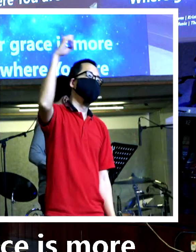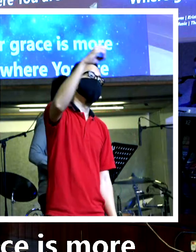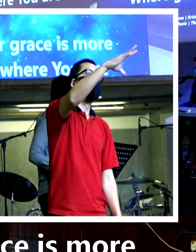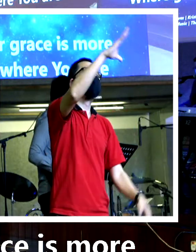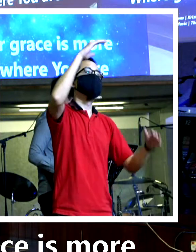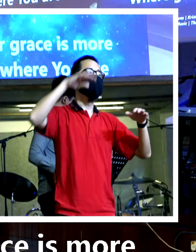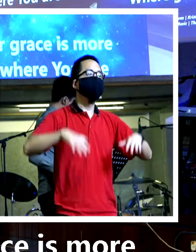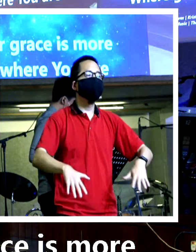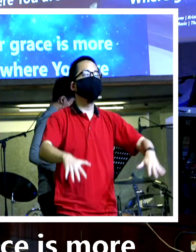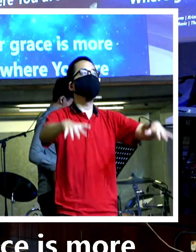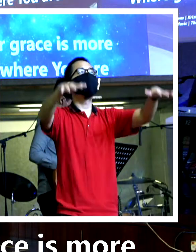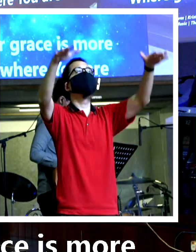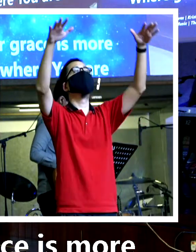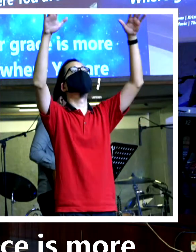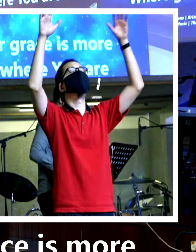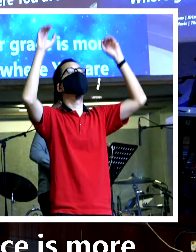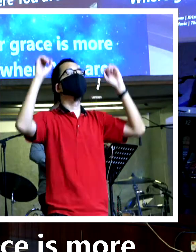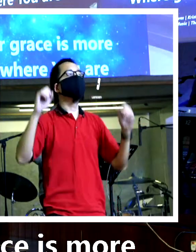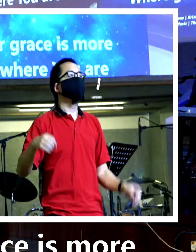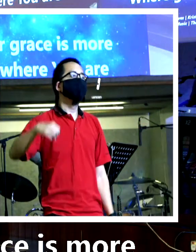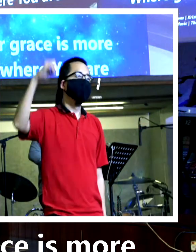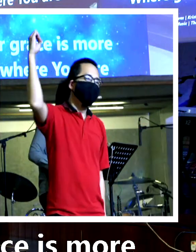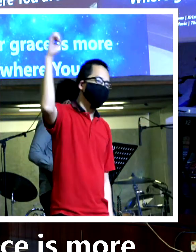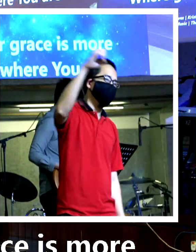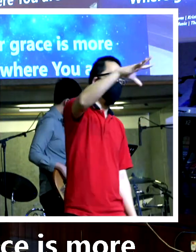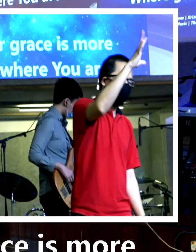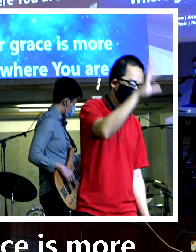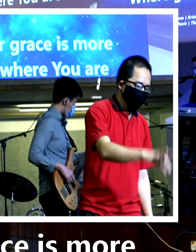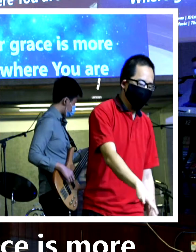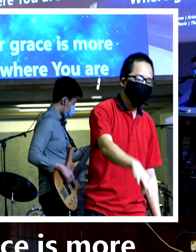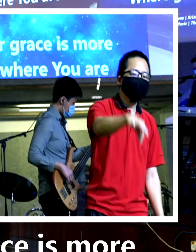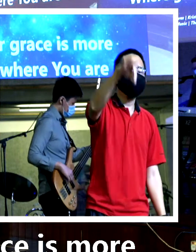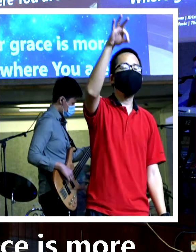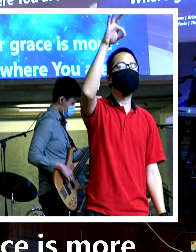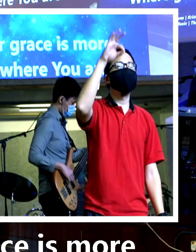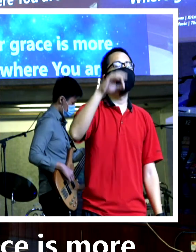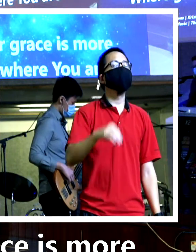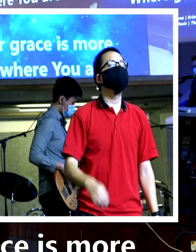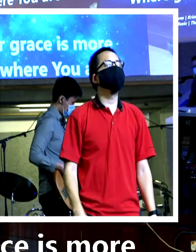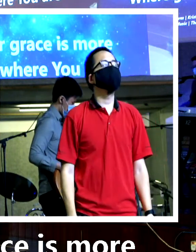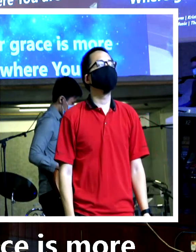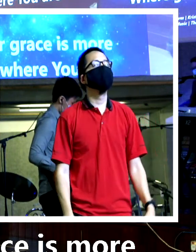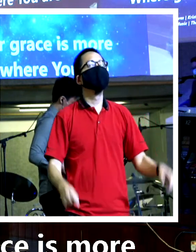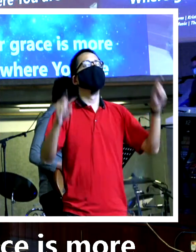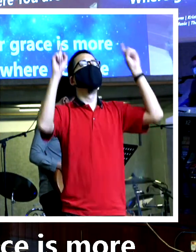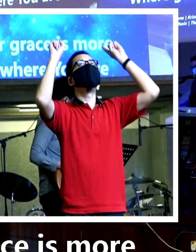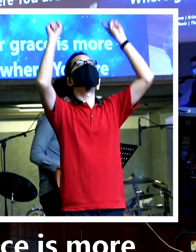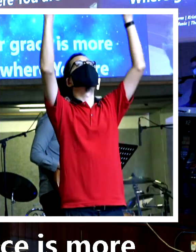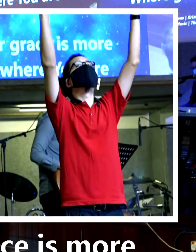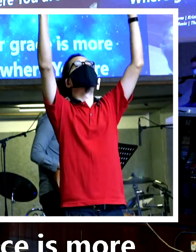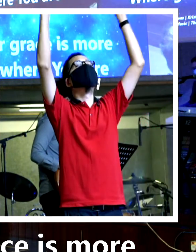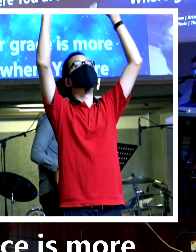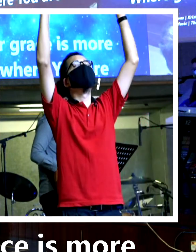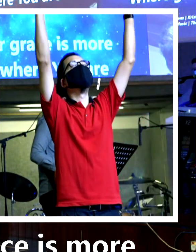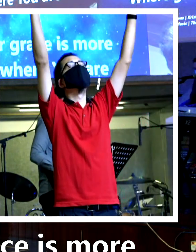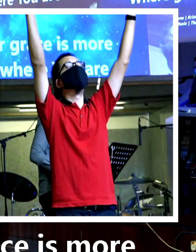deep, your grace is born. Where grace is found is